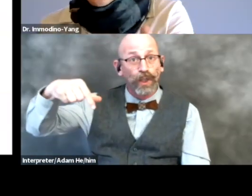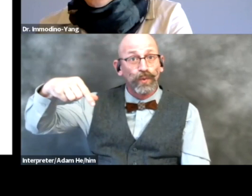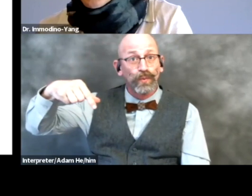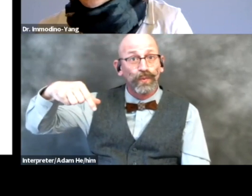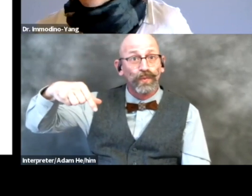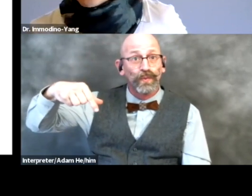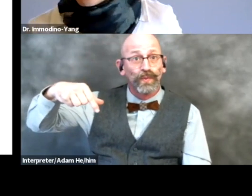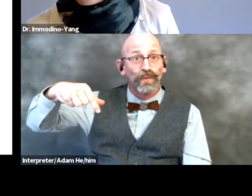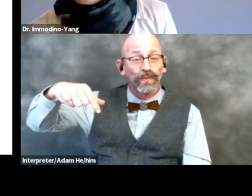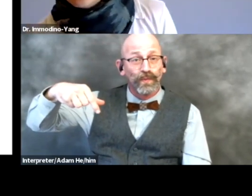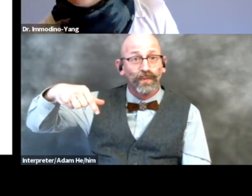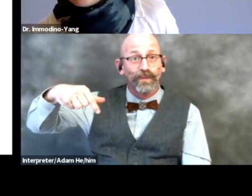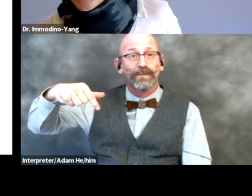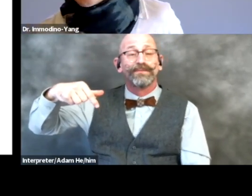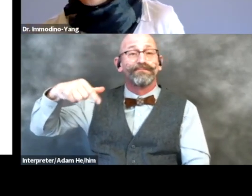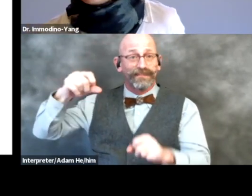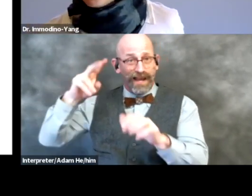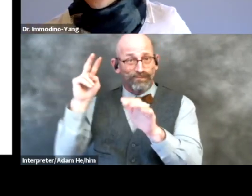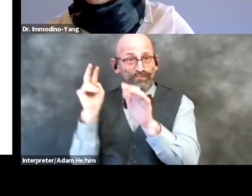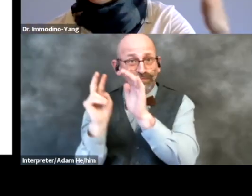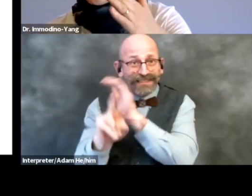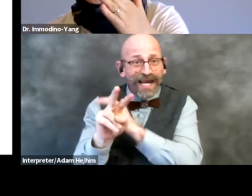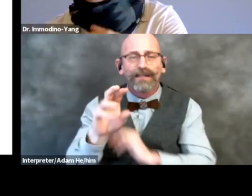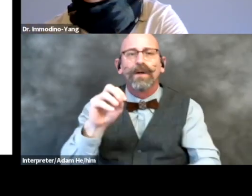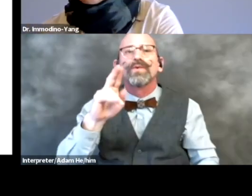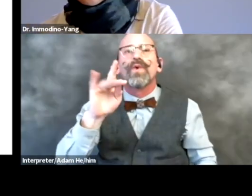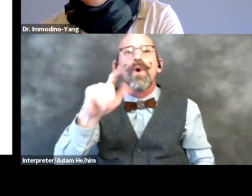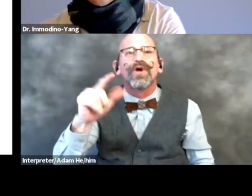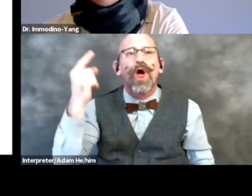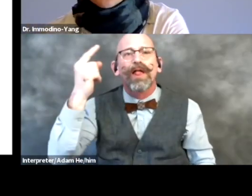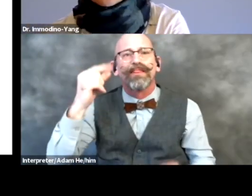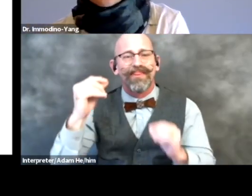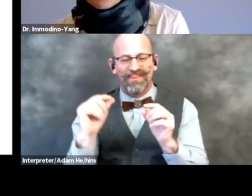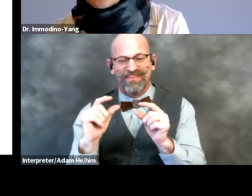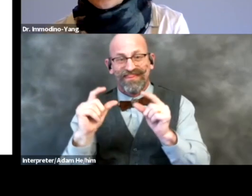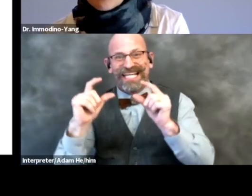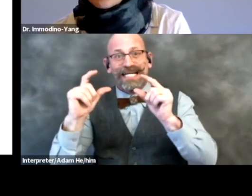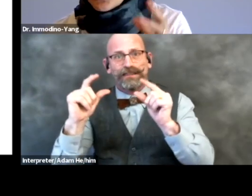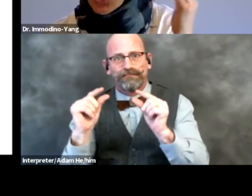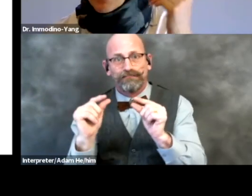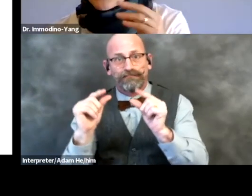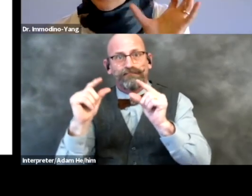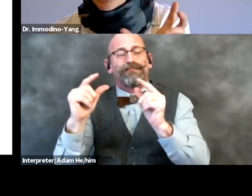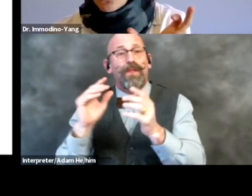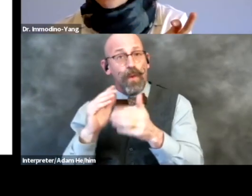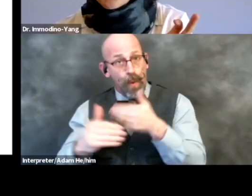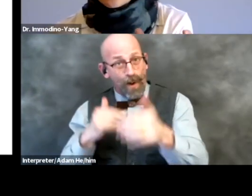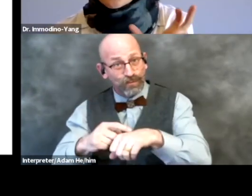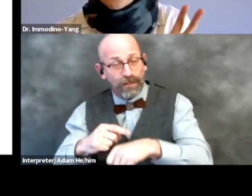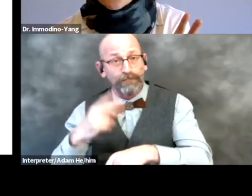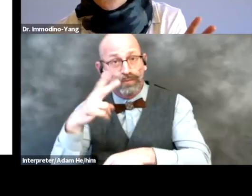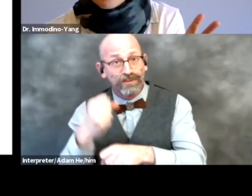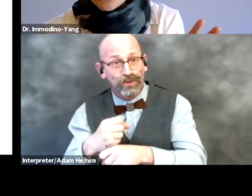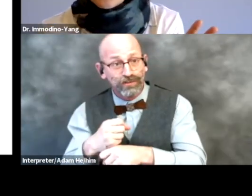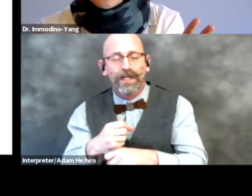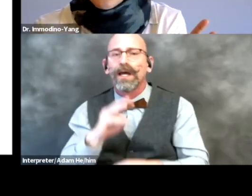predicts cortical thickness change over the 2 years in basically the medial temporal lobe and some core regions